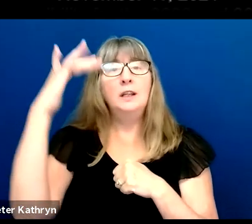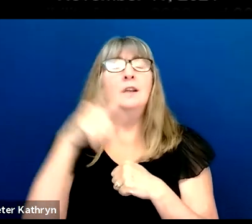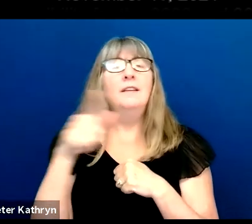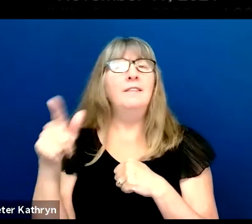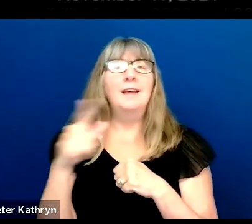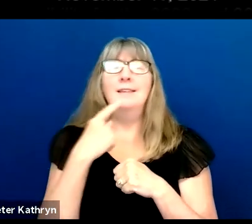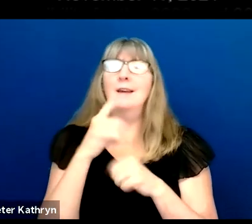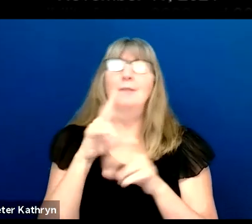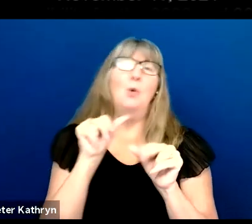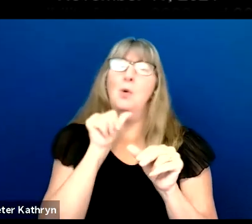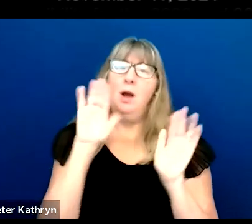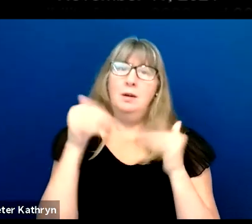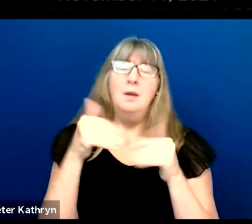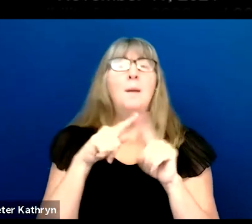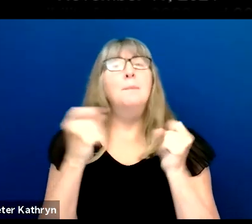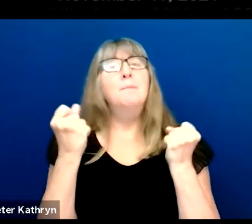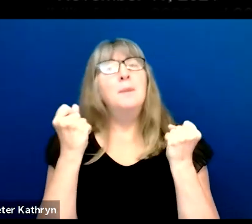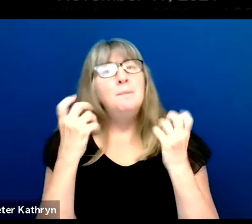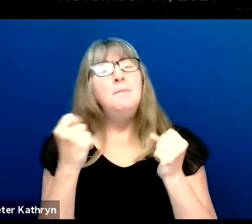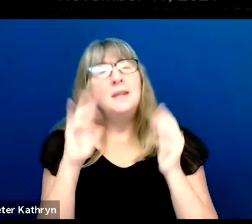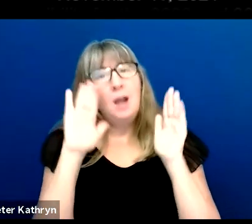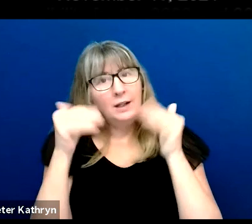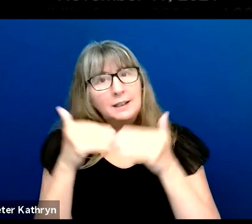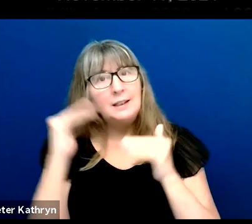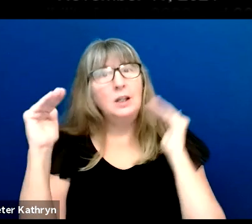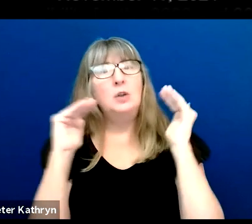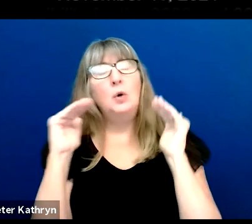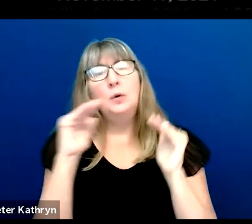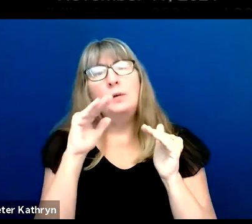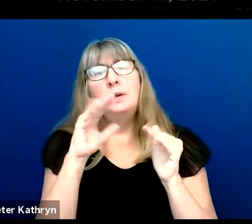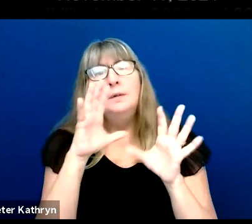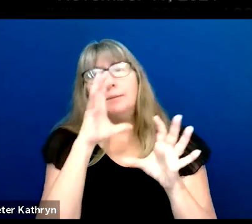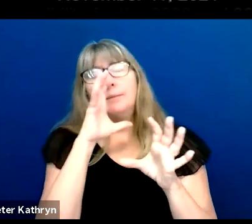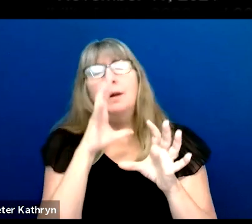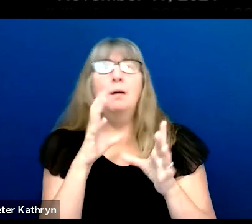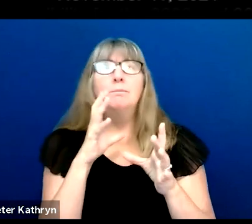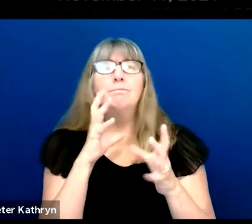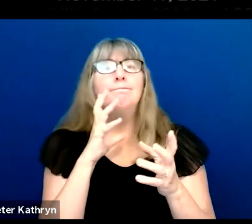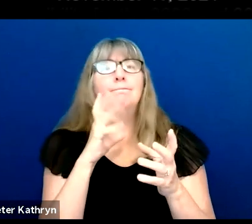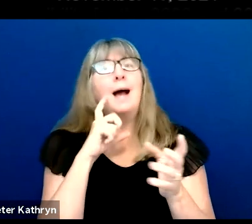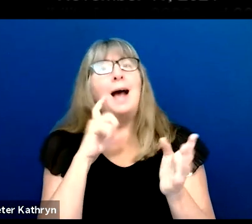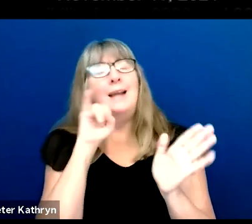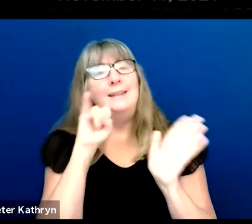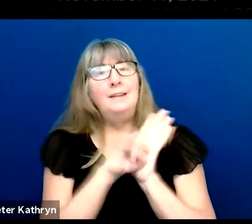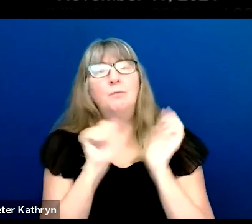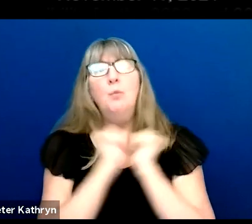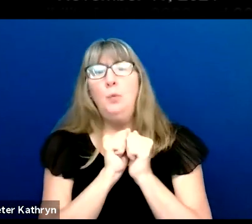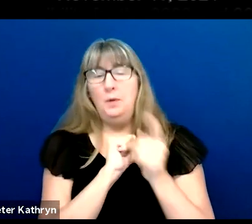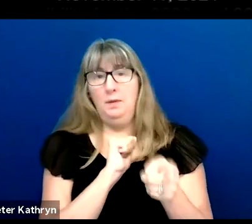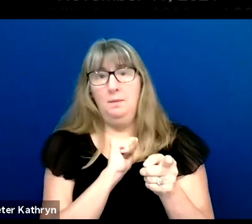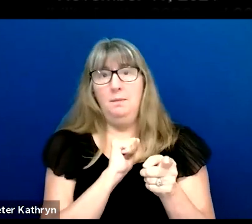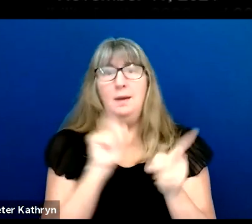adults identify with Sheldon, and he is widely believed by the public to